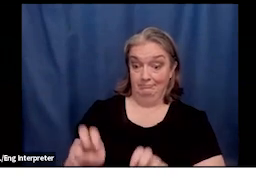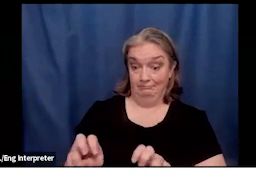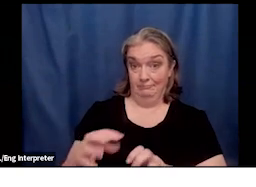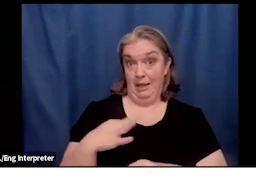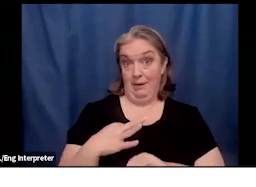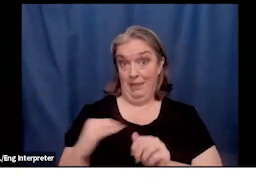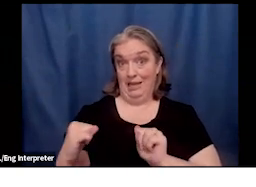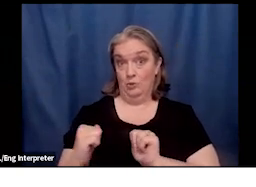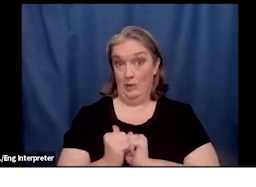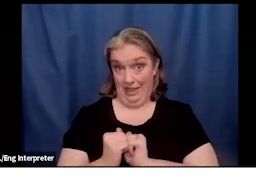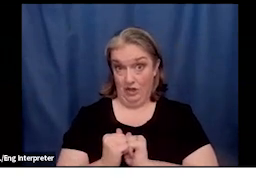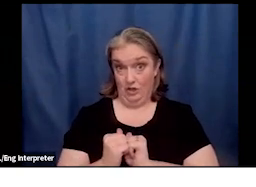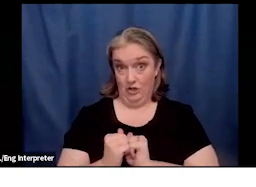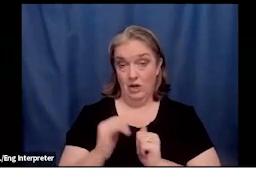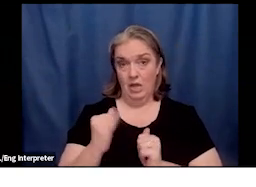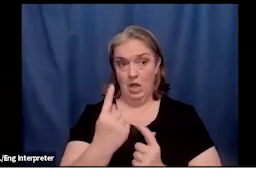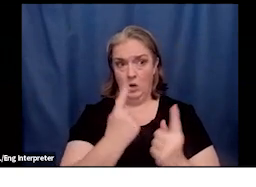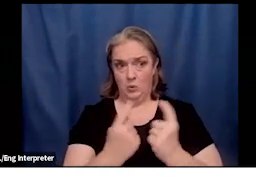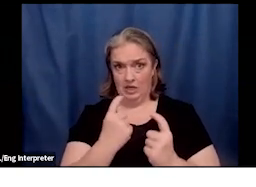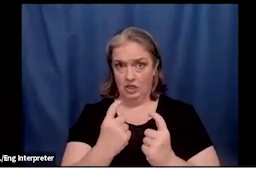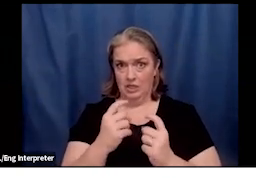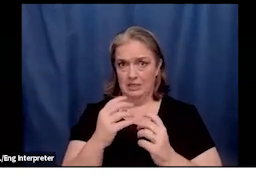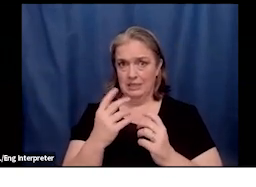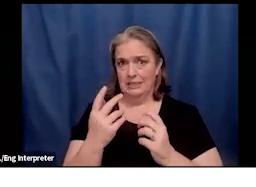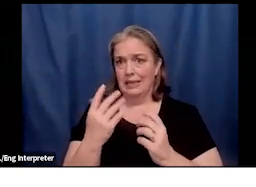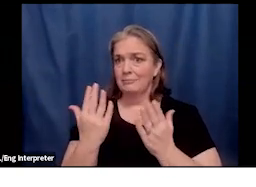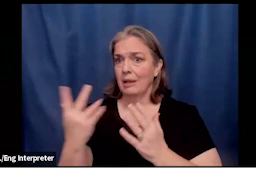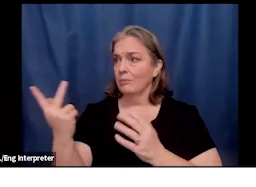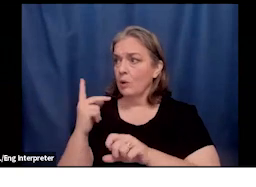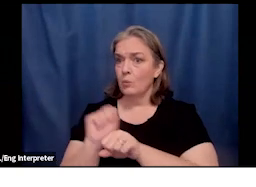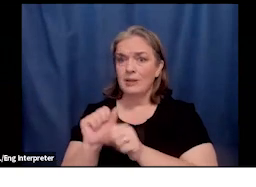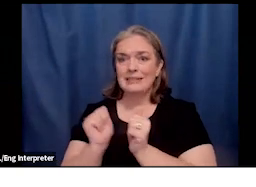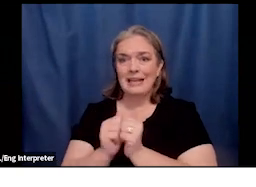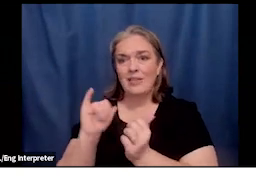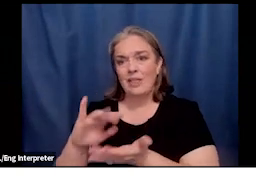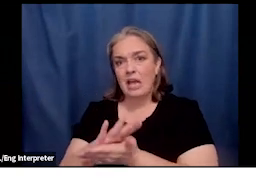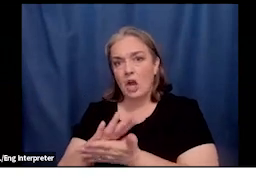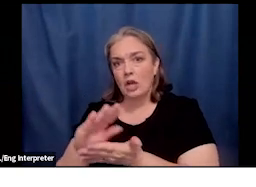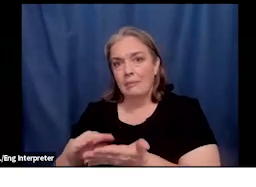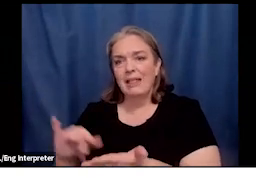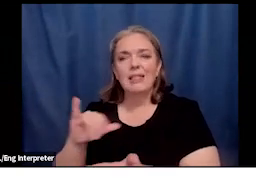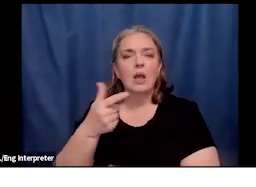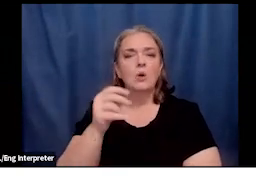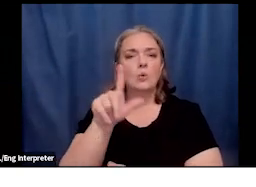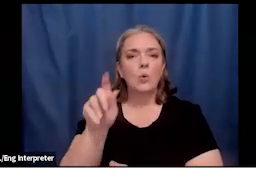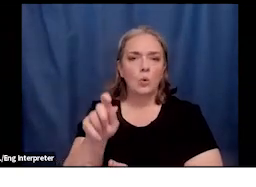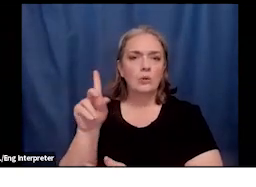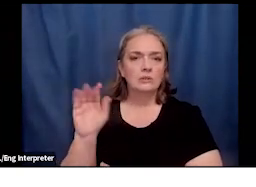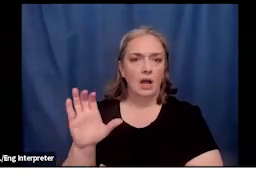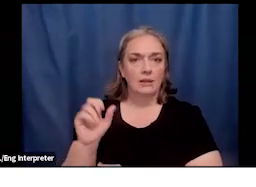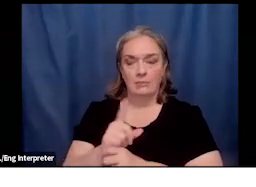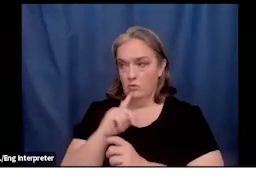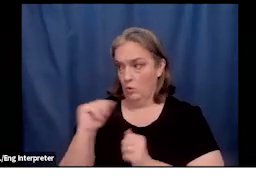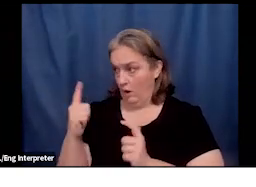work on these questions in an outside document like a Google Doc, just so that everyone is a voice and a contributor